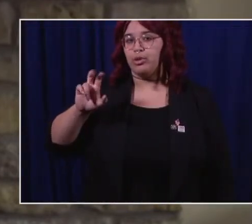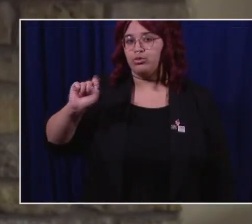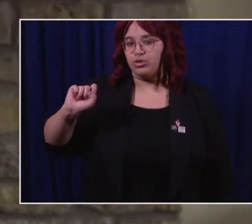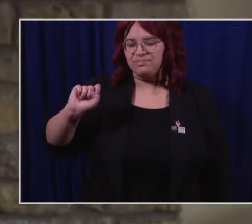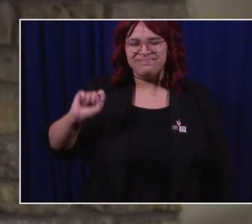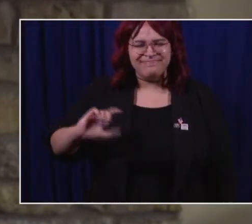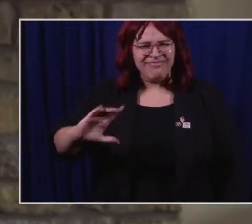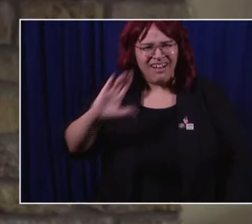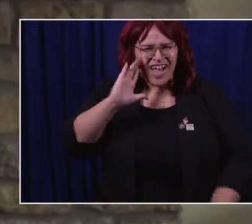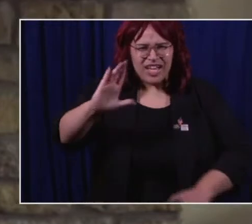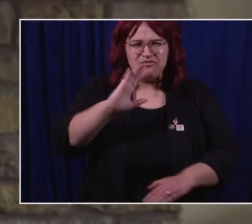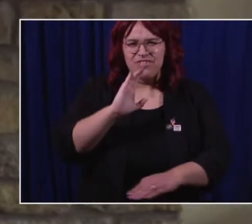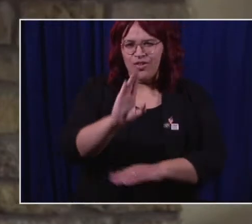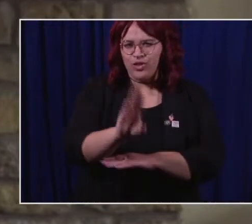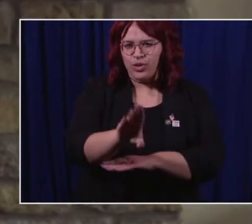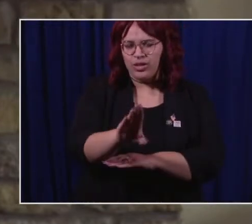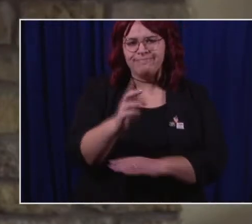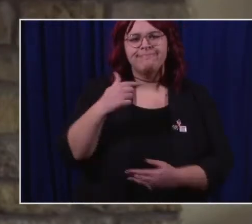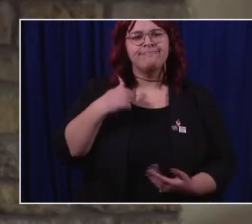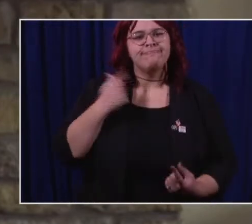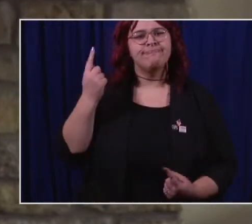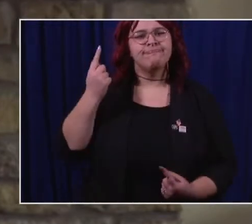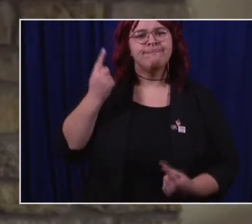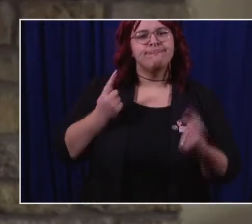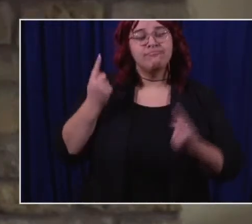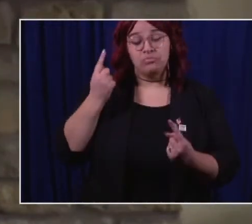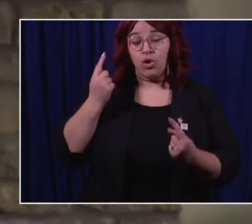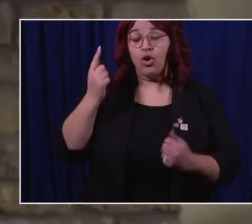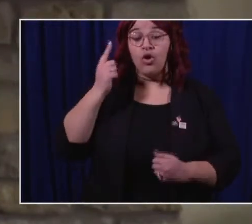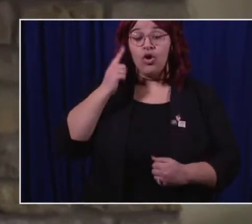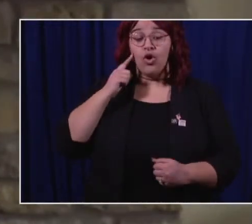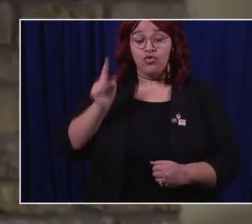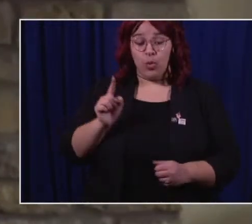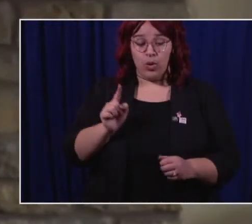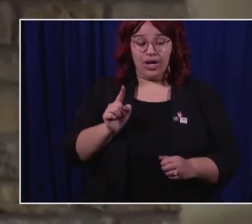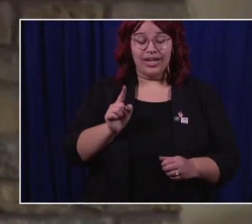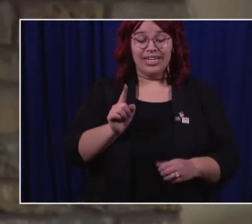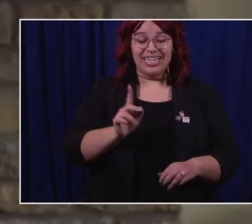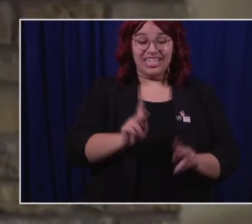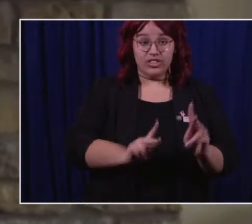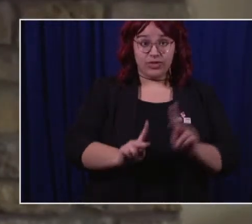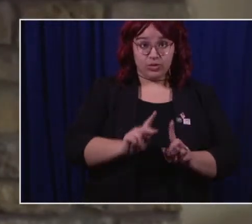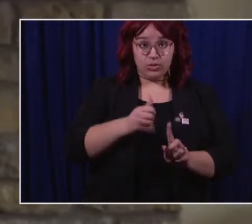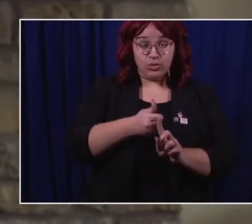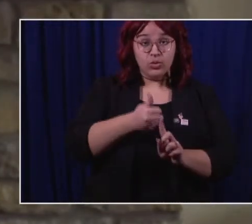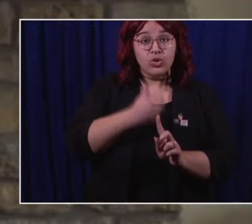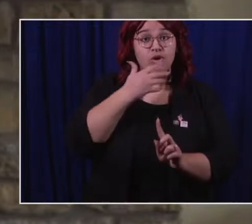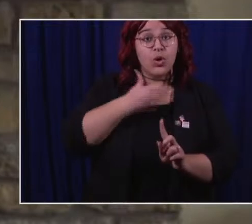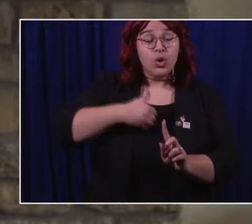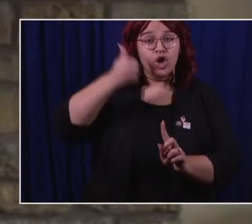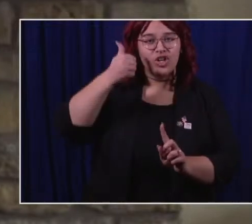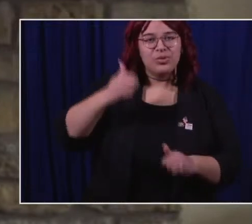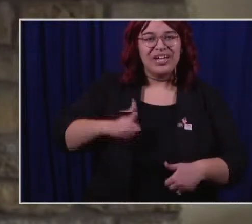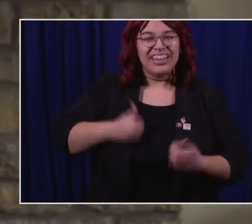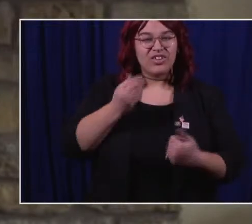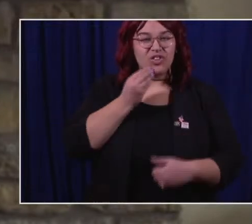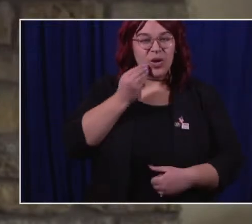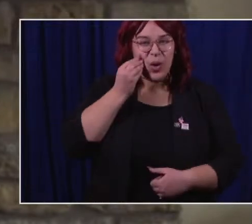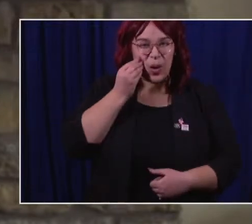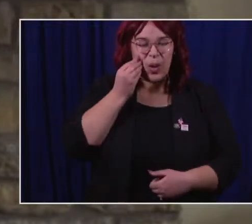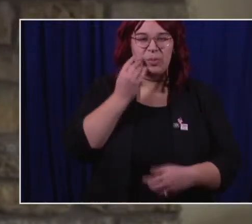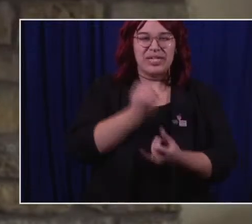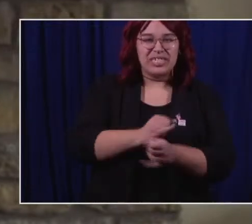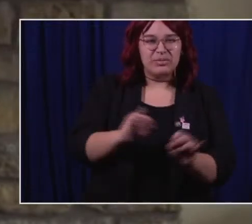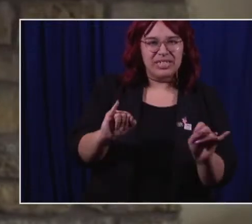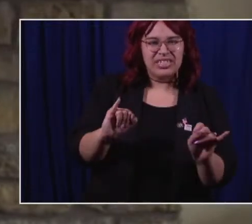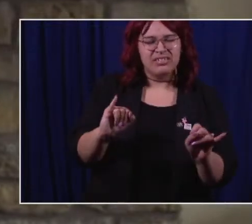doing to target vaccinations for individual elderly folk that are living on their own at home? I know you had mentioned